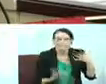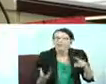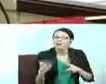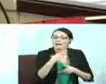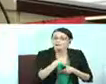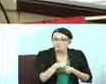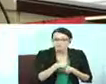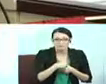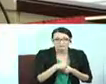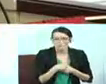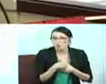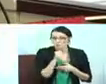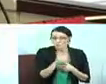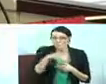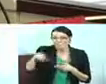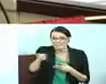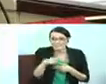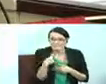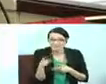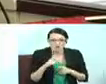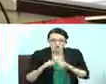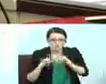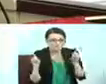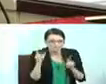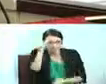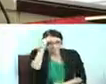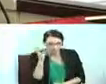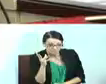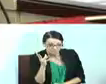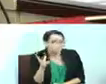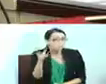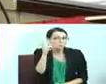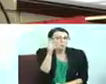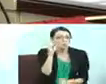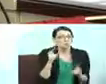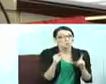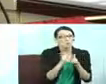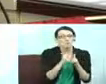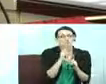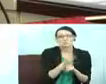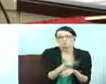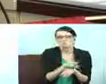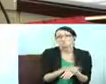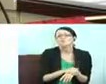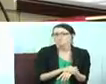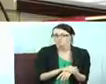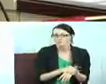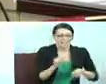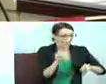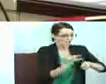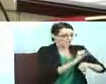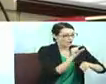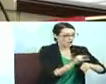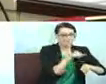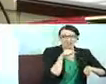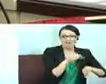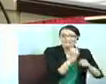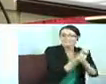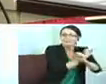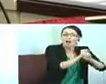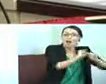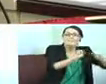Let nobody tell you differently. When you heard the word of truth, the gospel of your